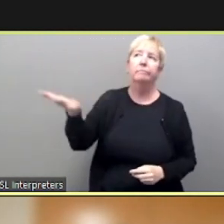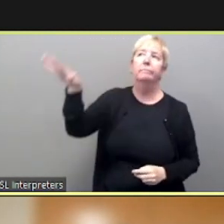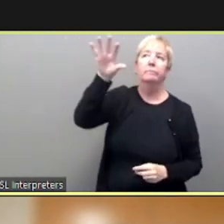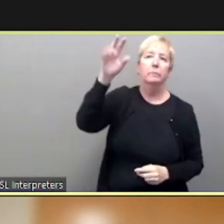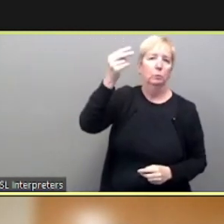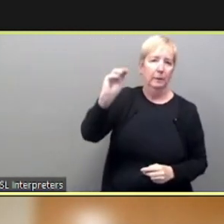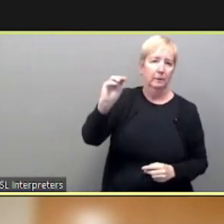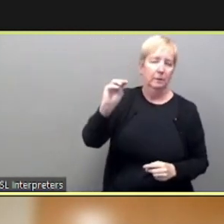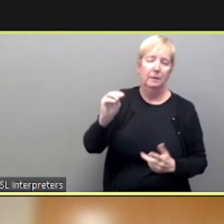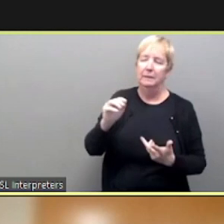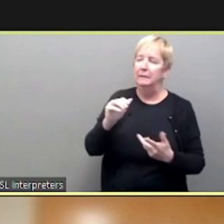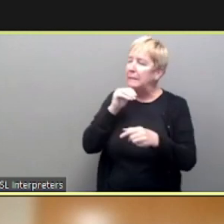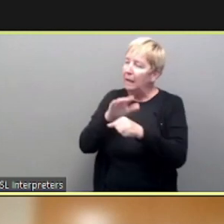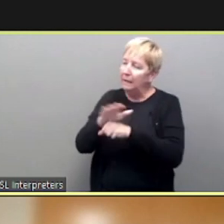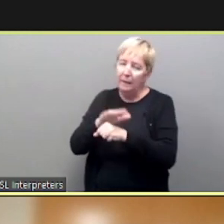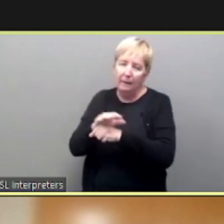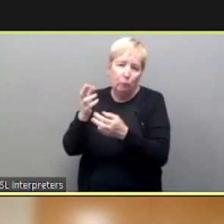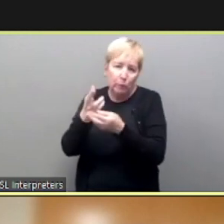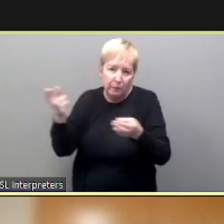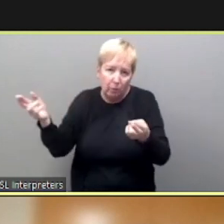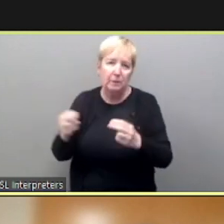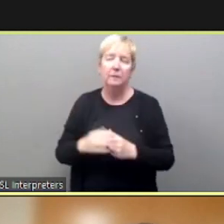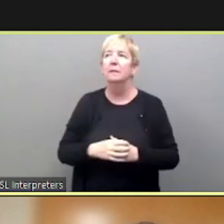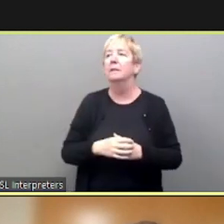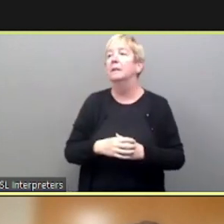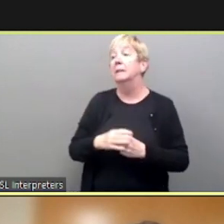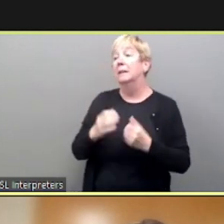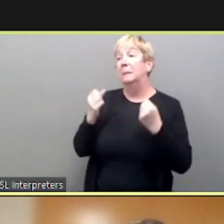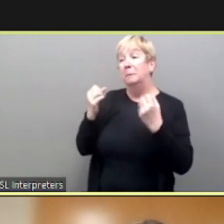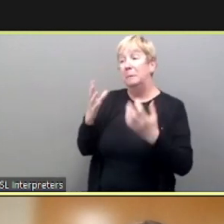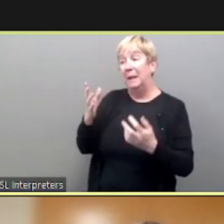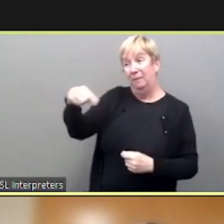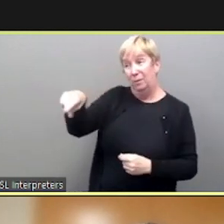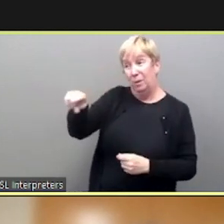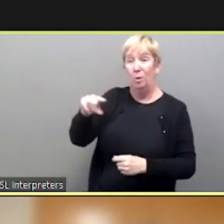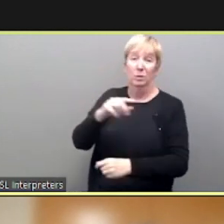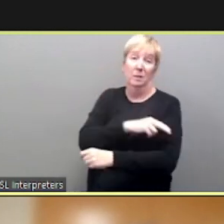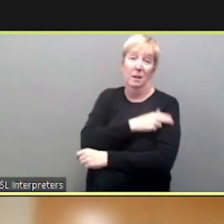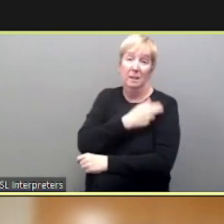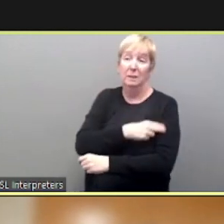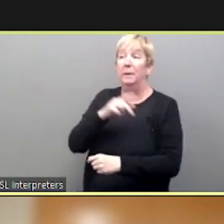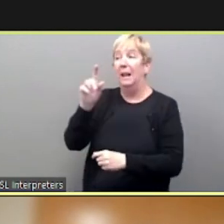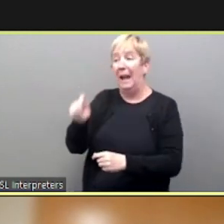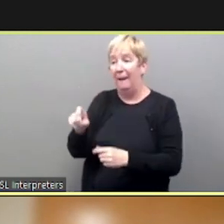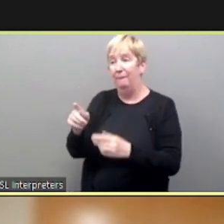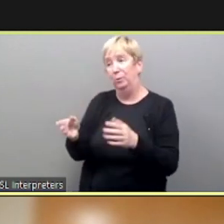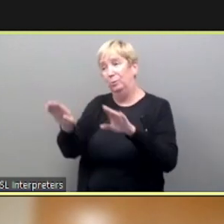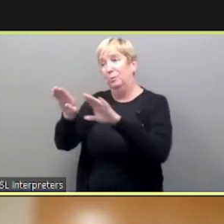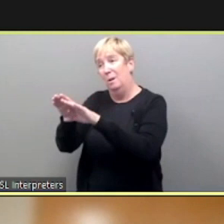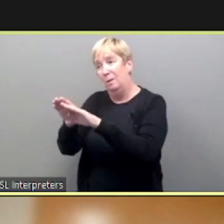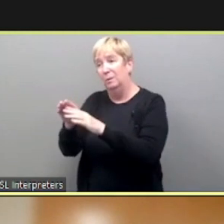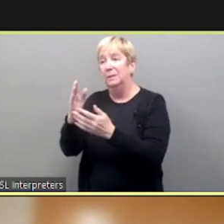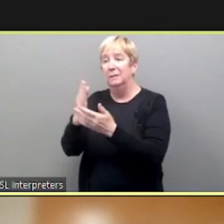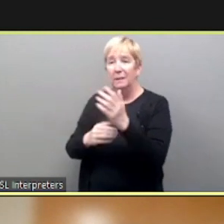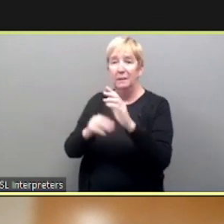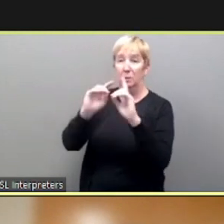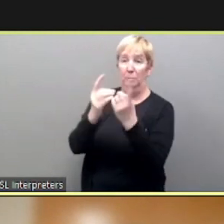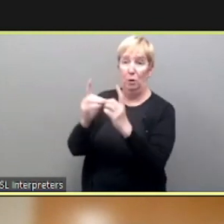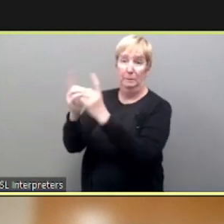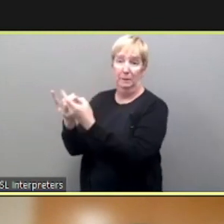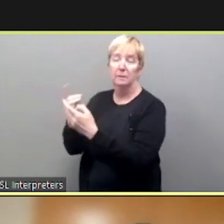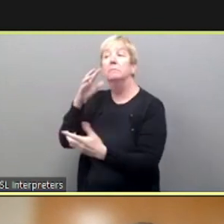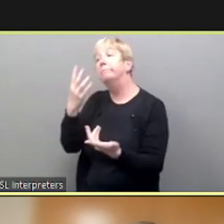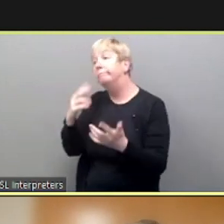of resources, many of these facilities have had to close areas, including ICU beds, which then